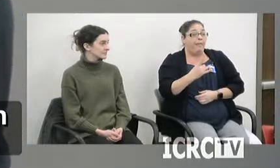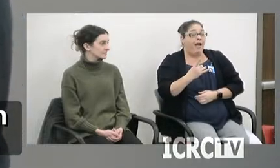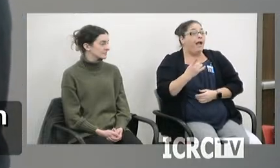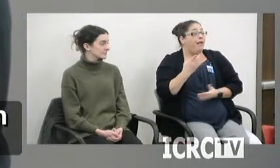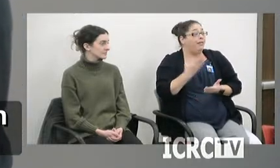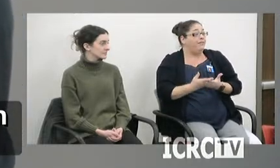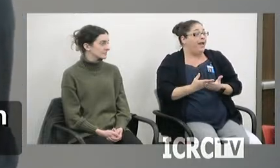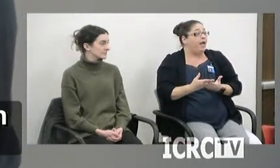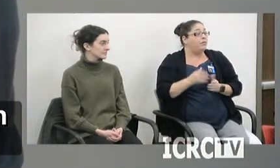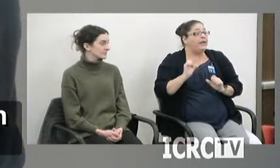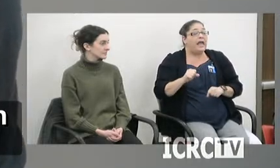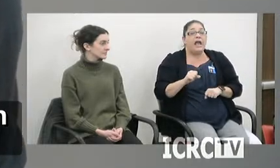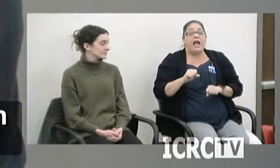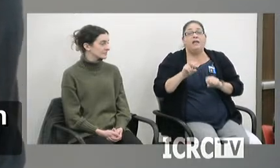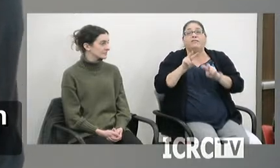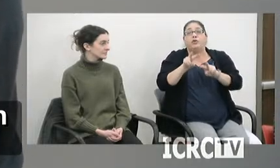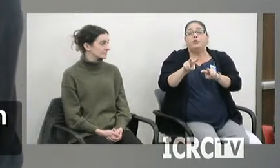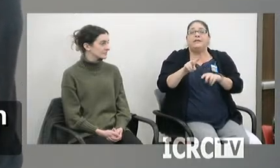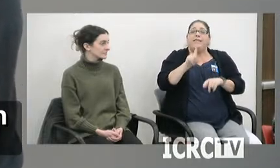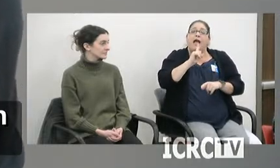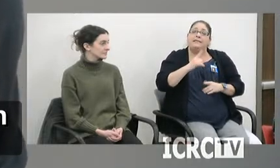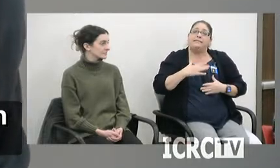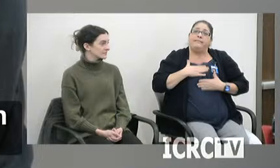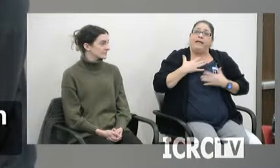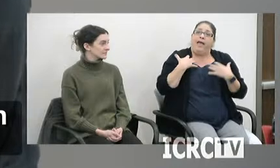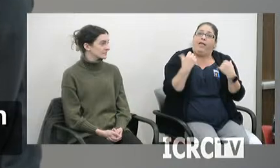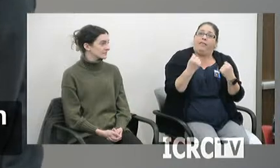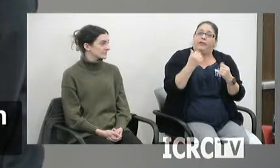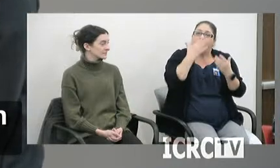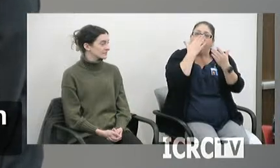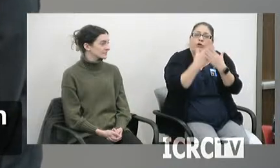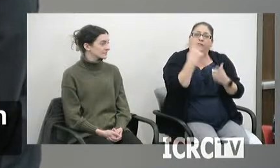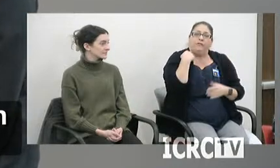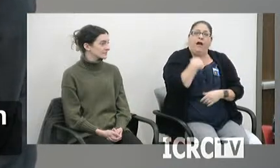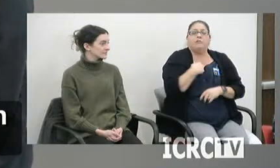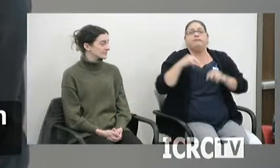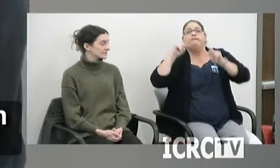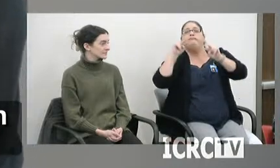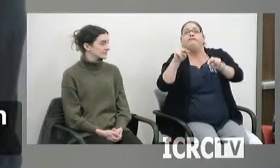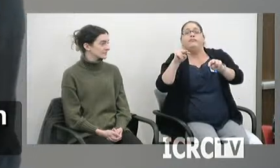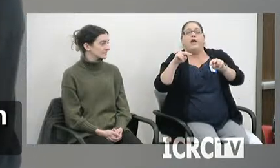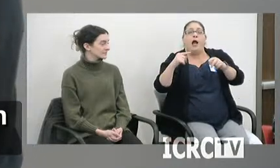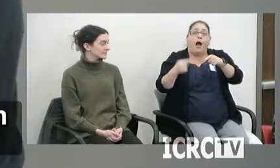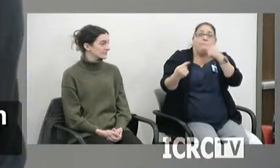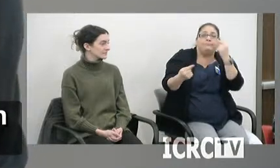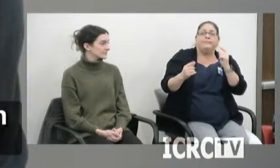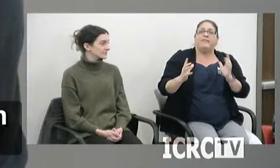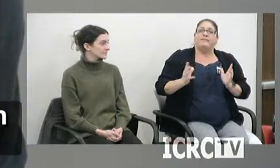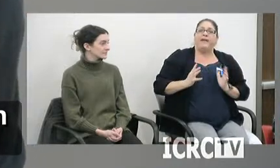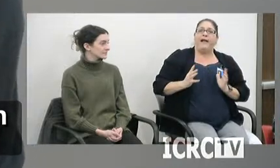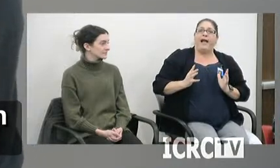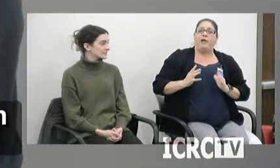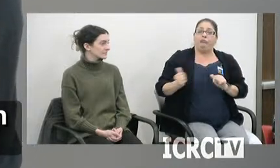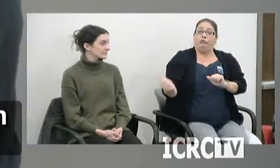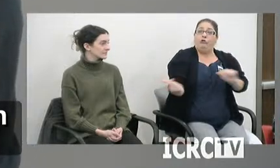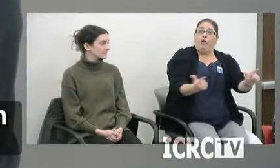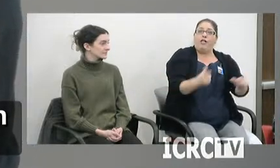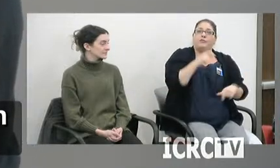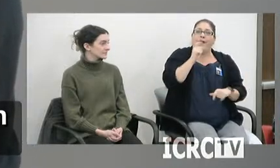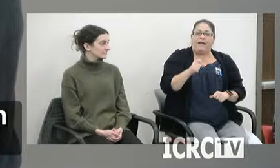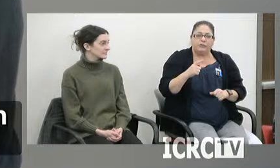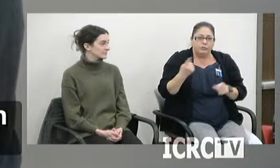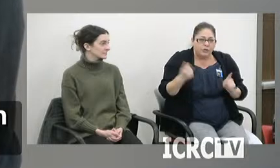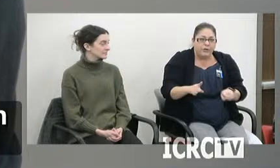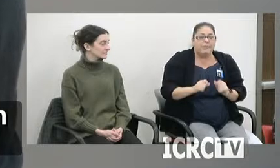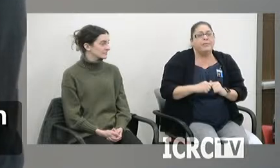differing views. It's healthy, it's good. You don't have to agree on all, but you do